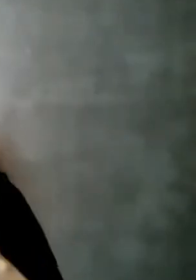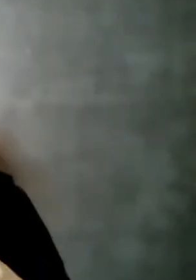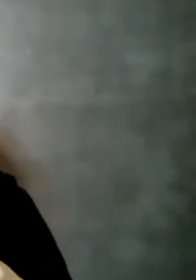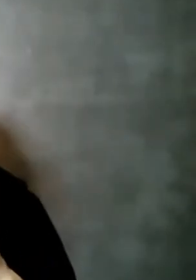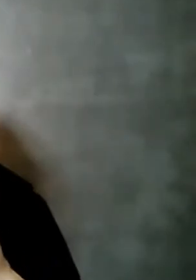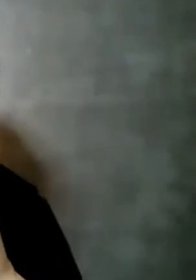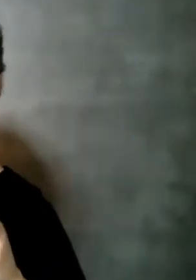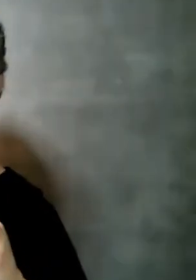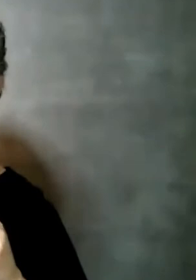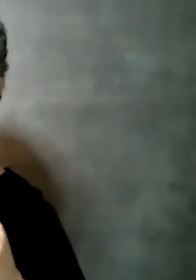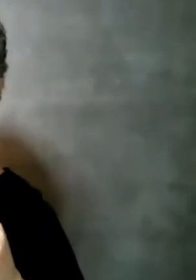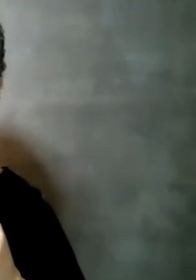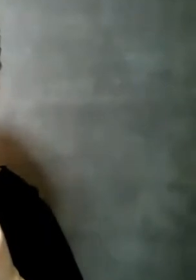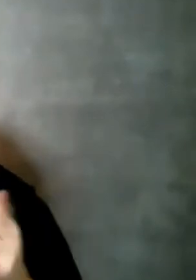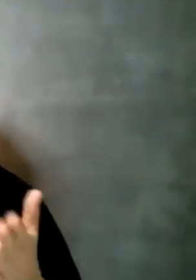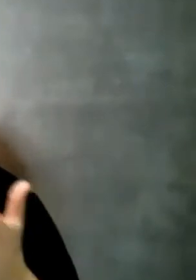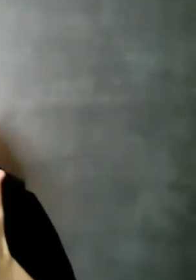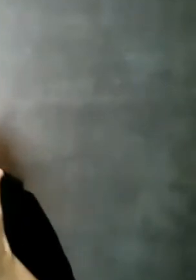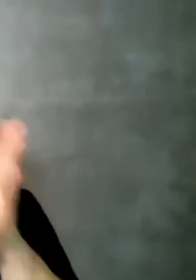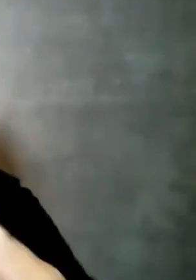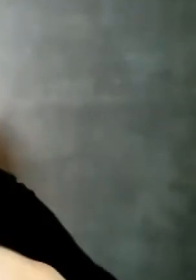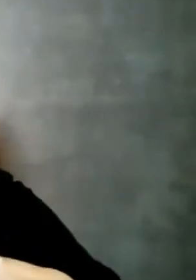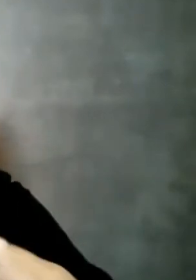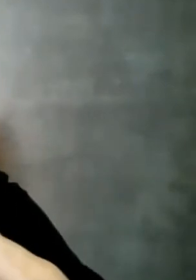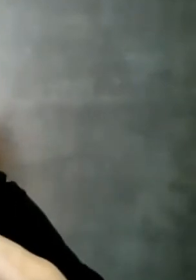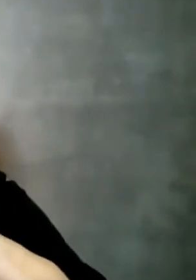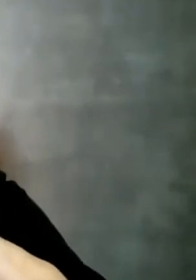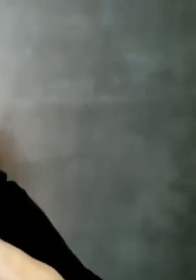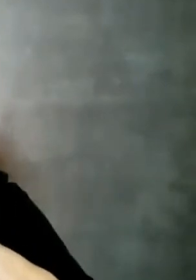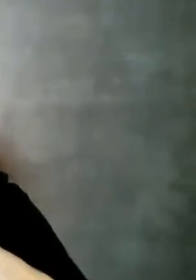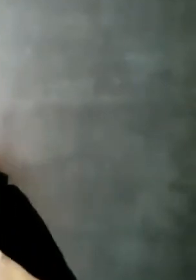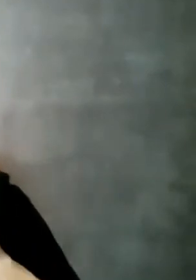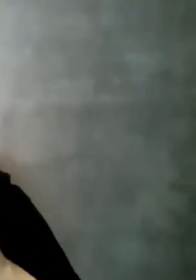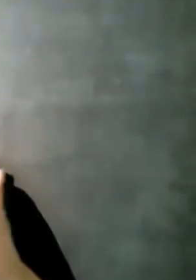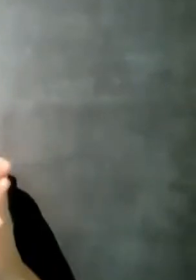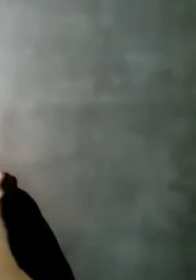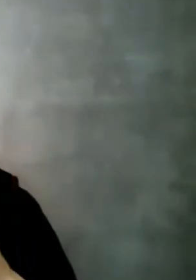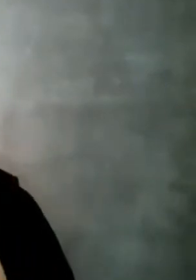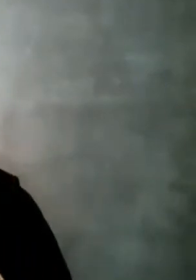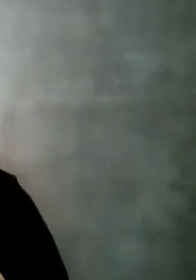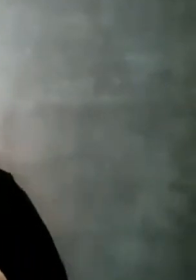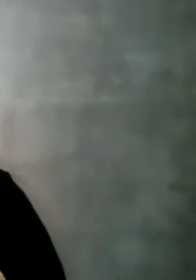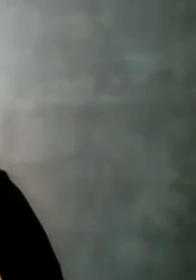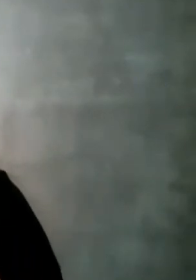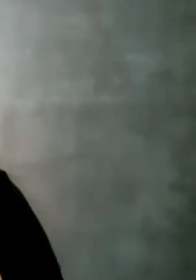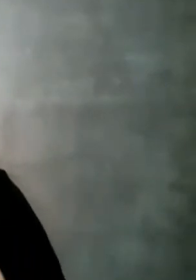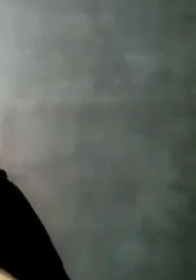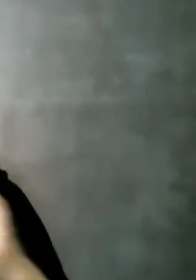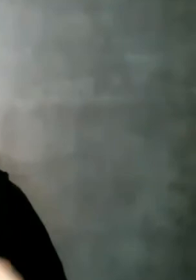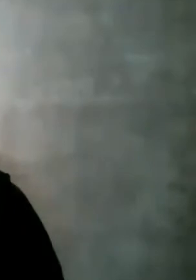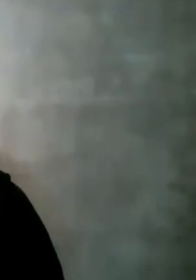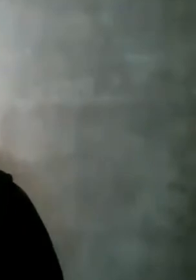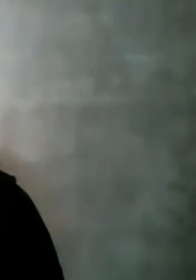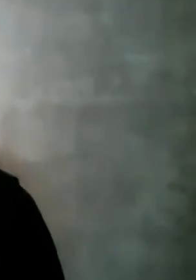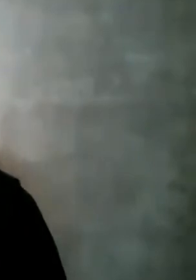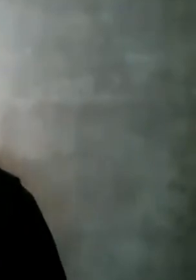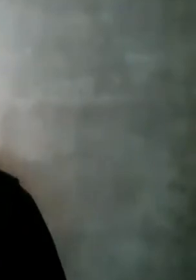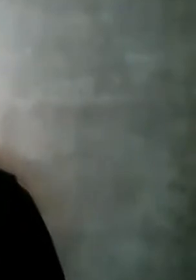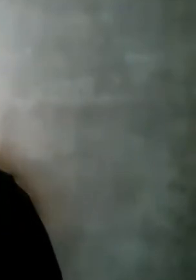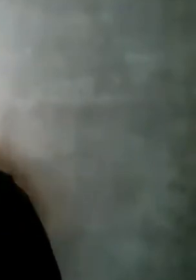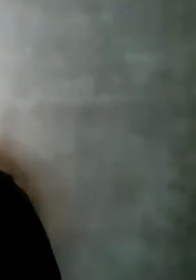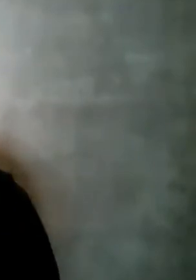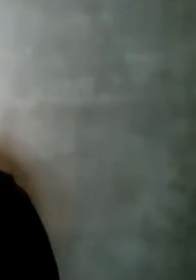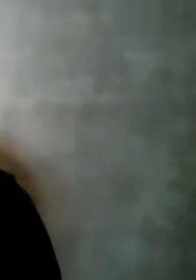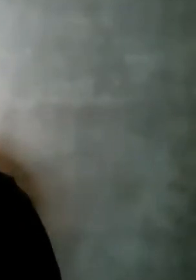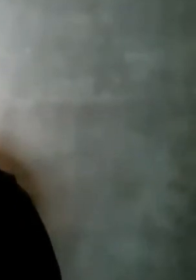And this goes back, way back to agricultural research, 75, 80 years. We know that. Great, great, thank you.